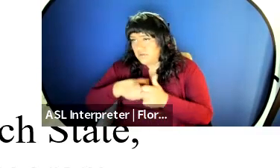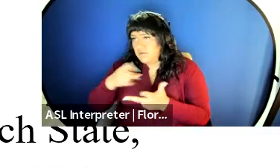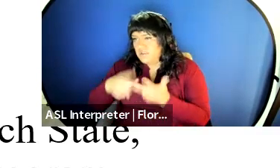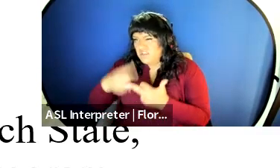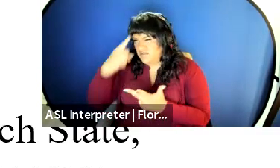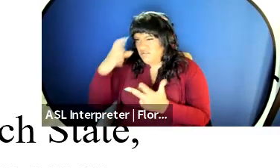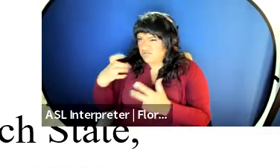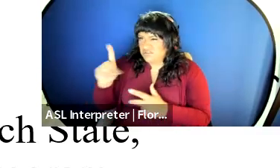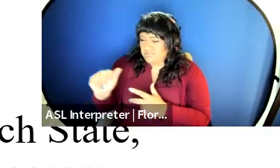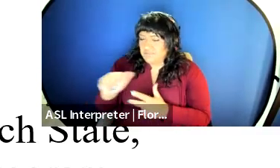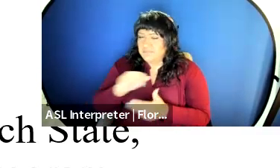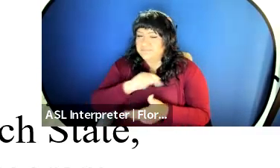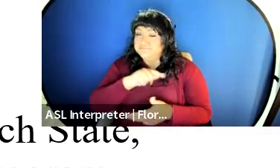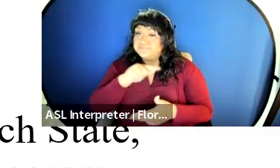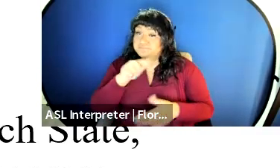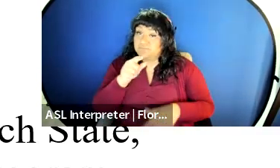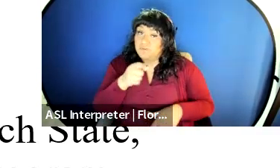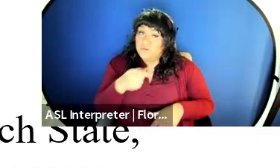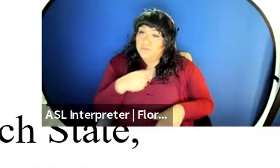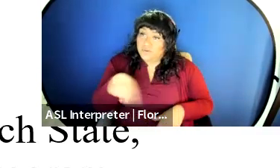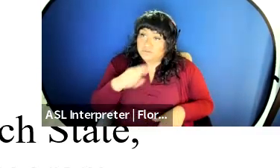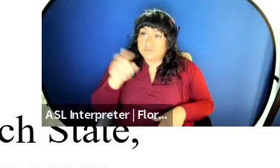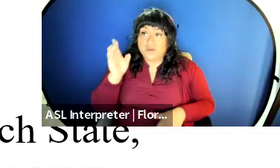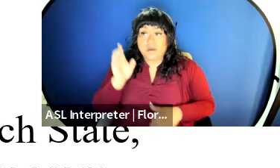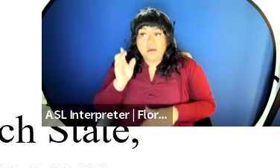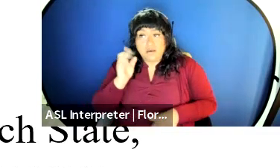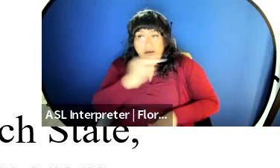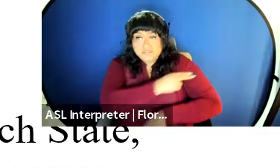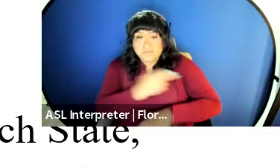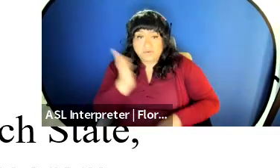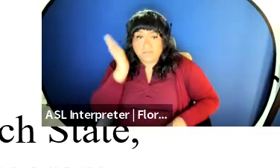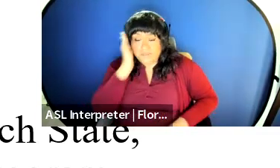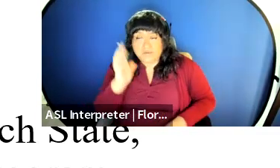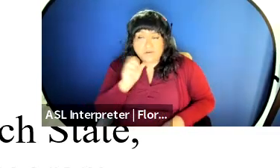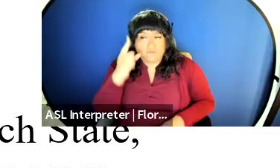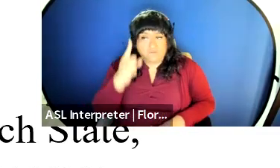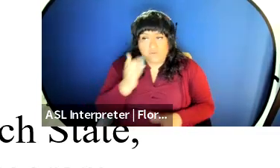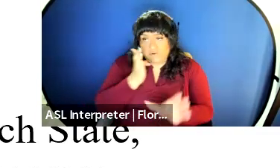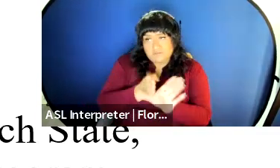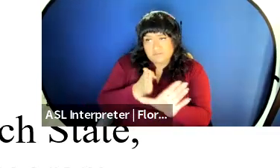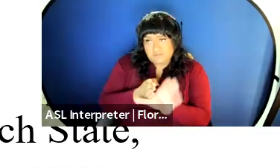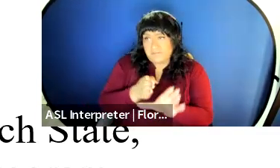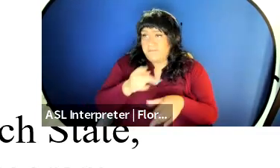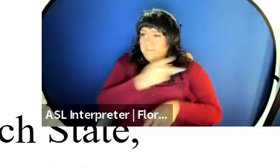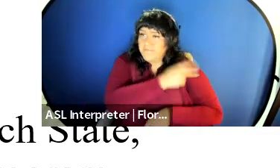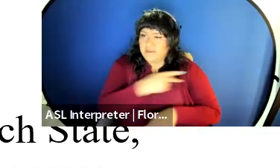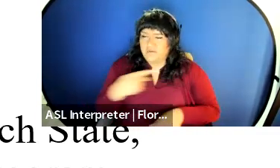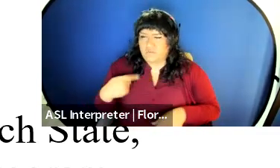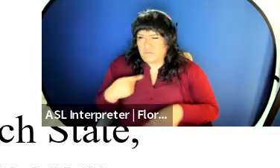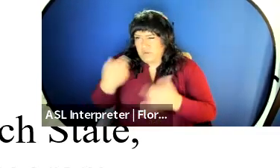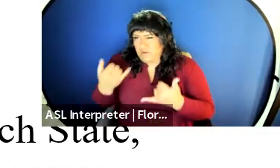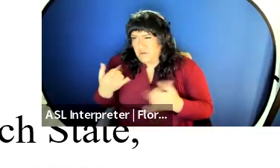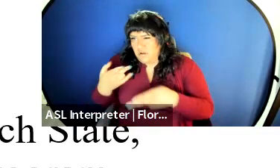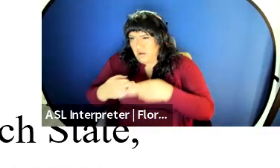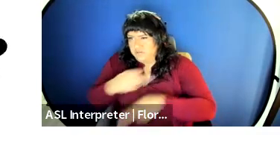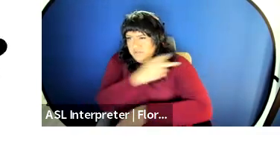those beds back in the 50s weren't even for psychiatric patients or what we would call a psychiatric patient today. So that immediately changes